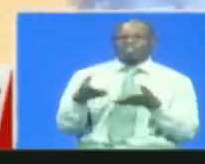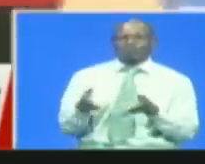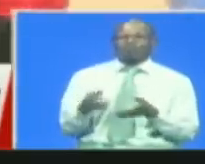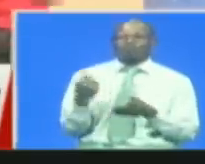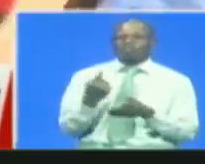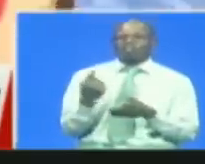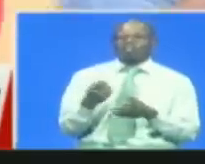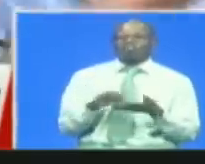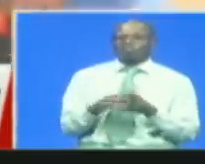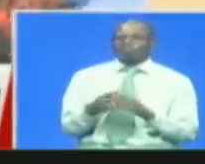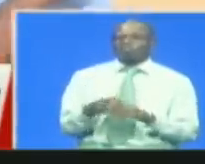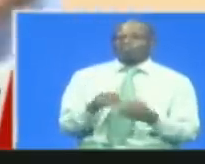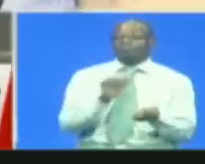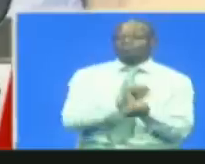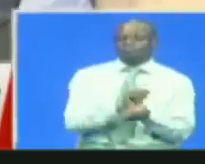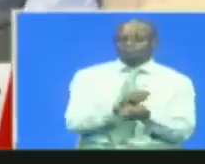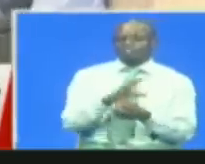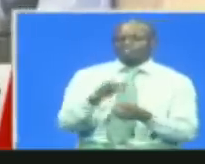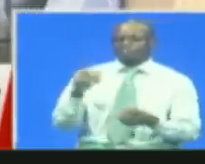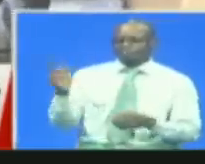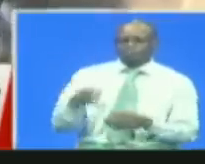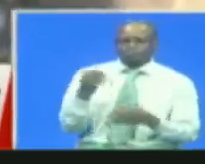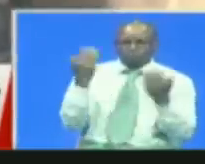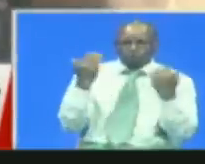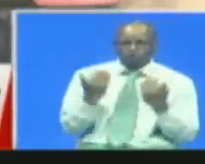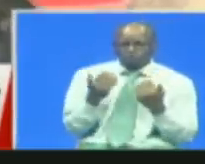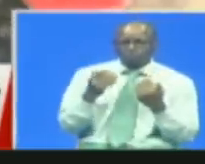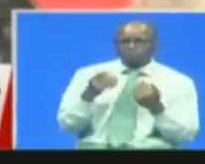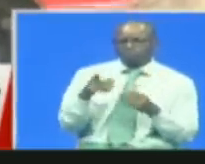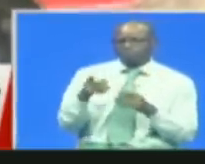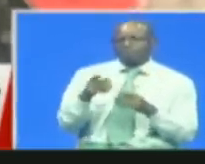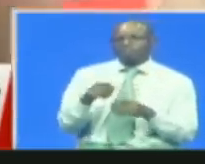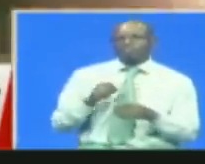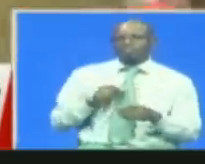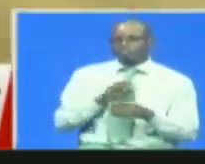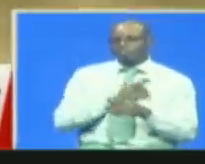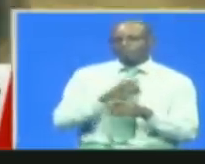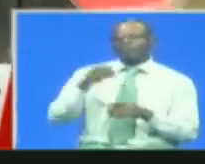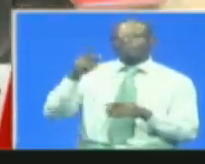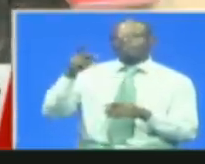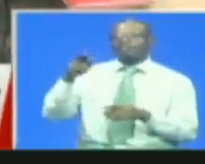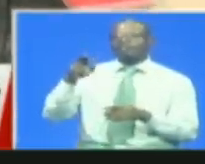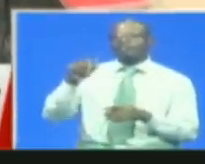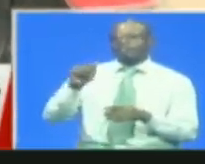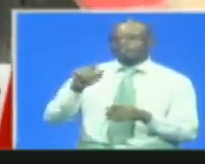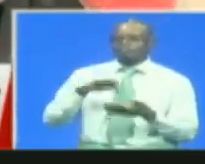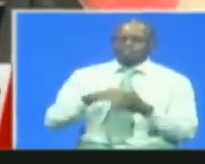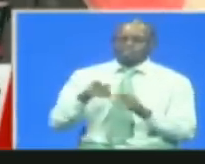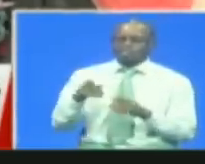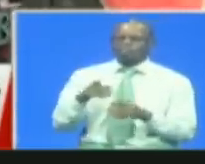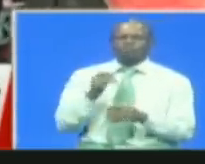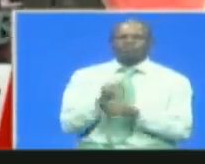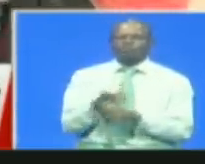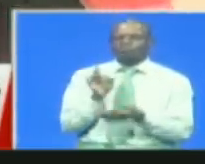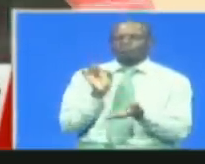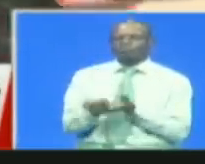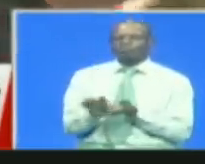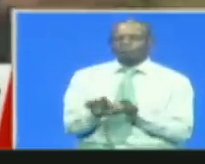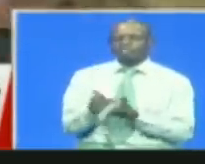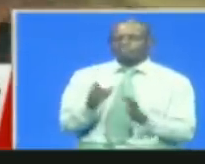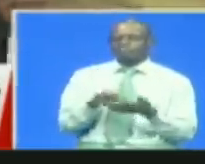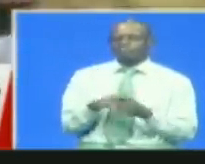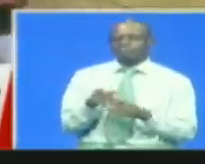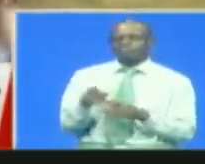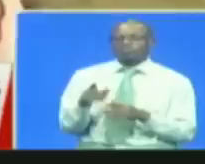The arrest and arraignment of these employees of the Kenya Revenue Authority in court could spell the end of their employment, either by the virtue of